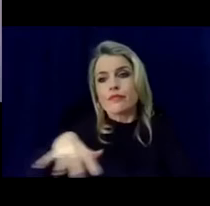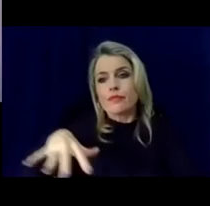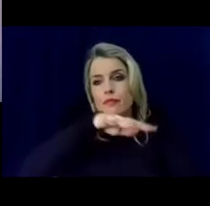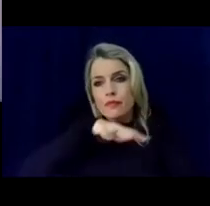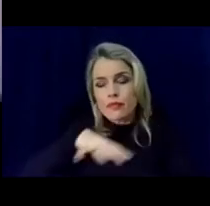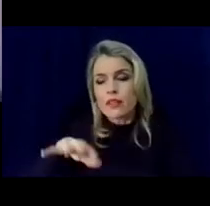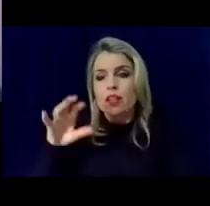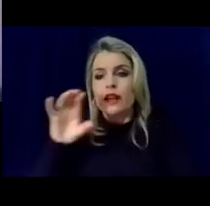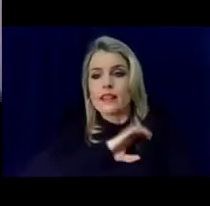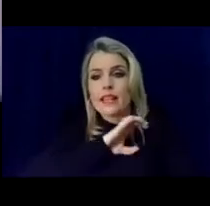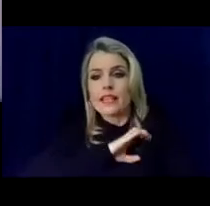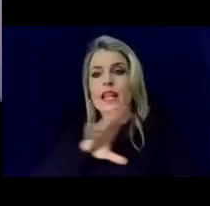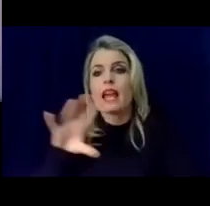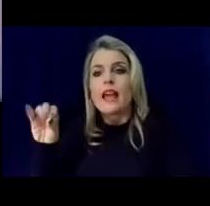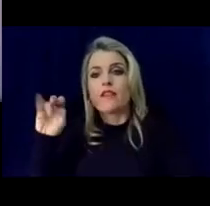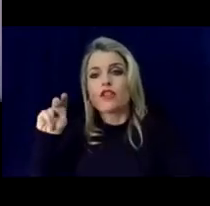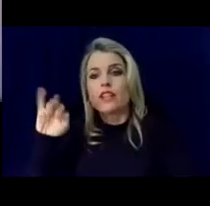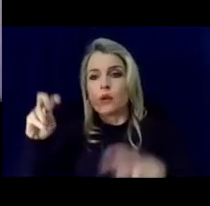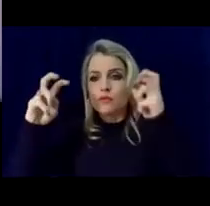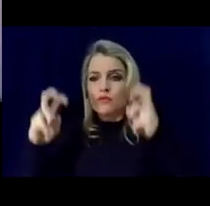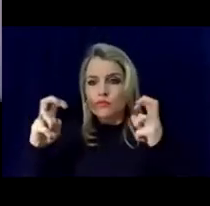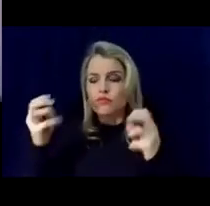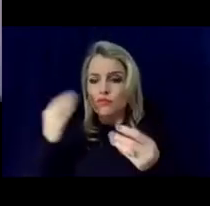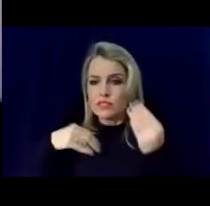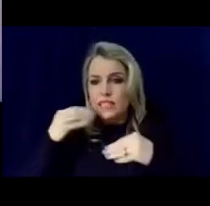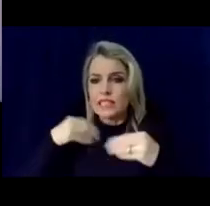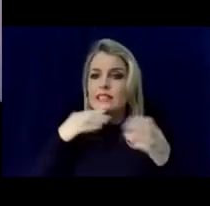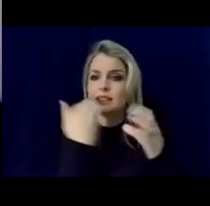across from each other in a booth, chewing matching sandwiches.